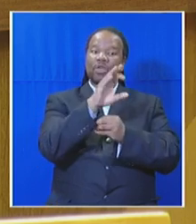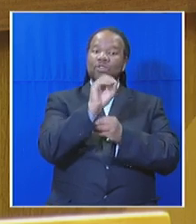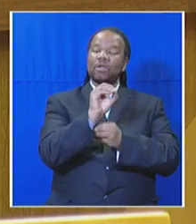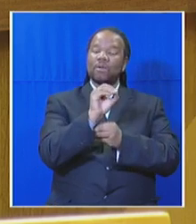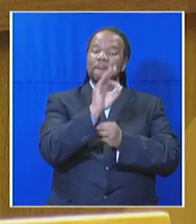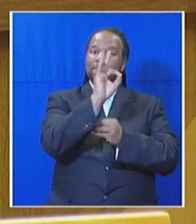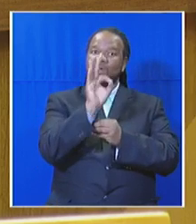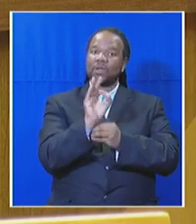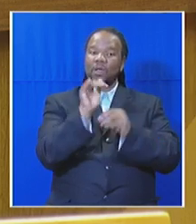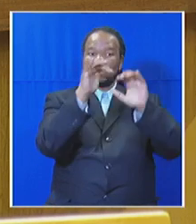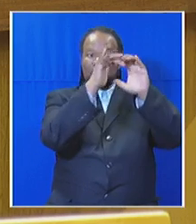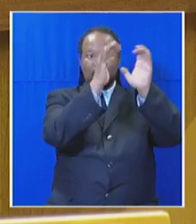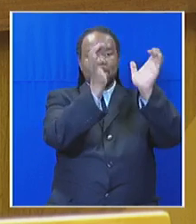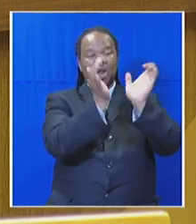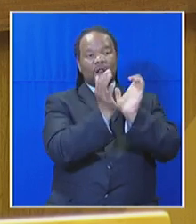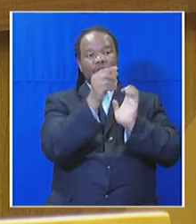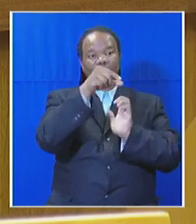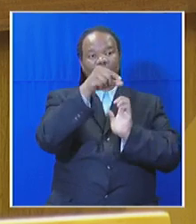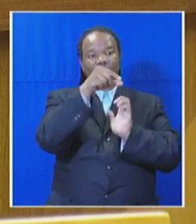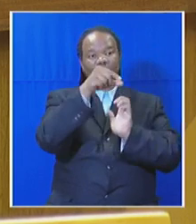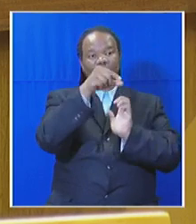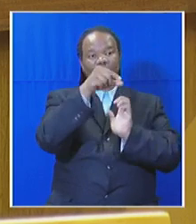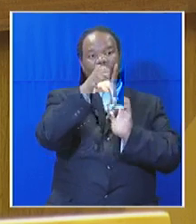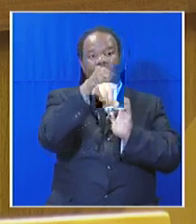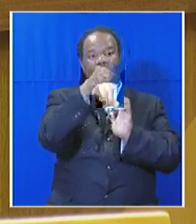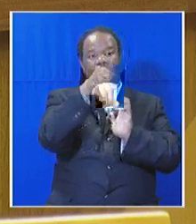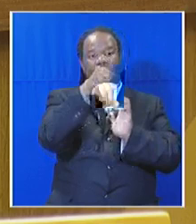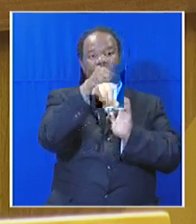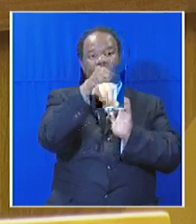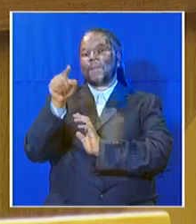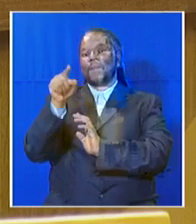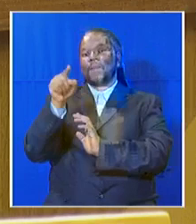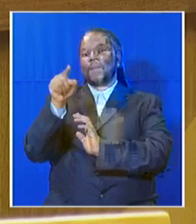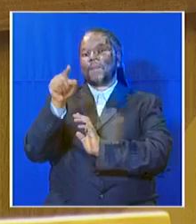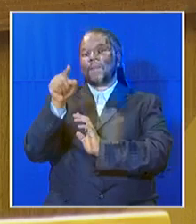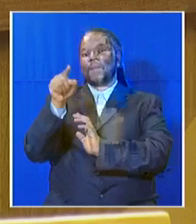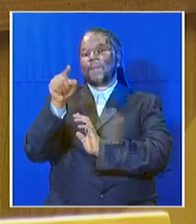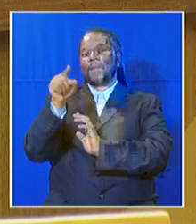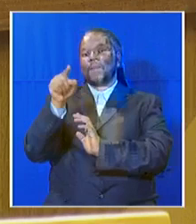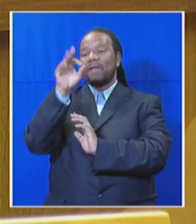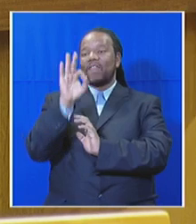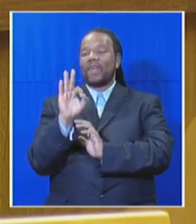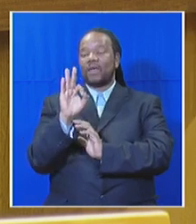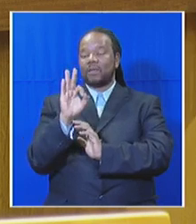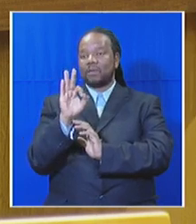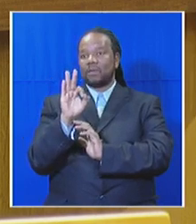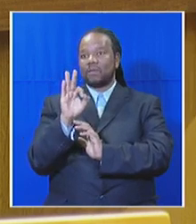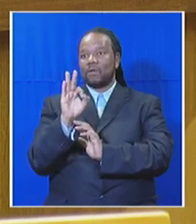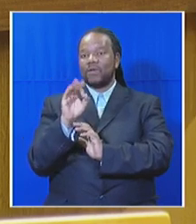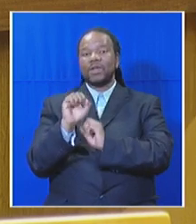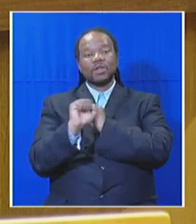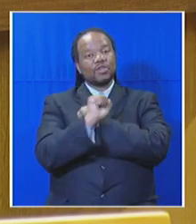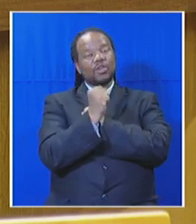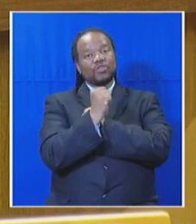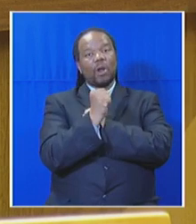and produces a third of the industrial and 1/2